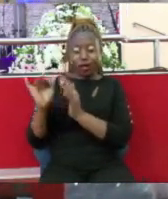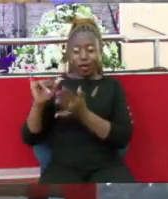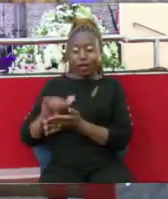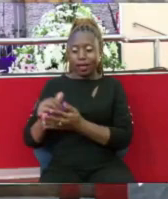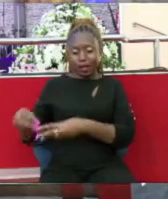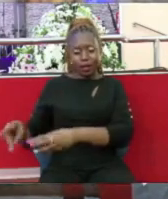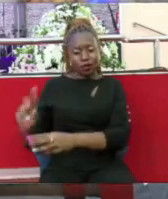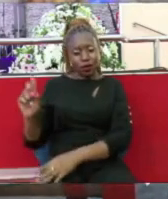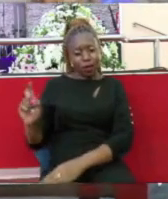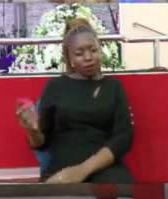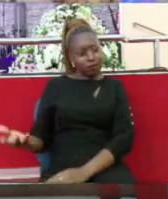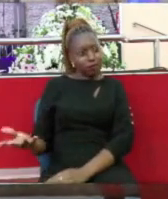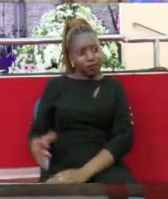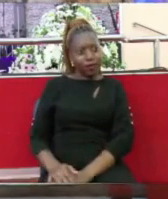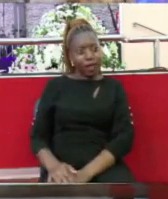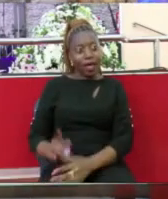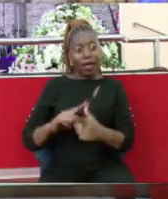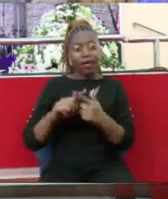He told me, our teacher has